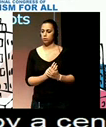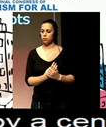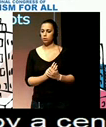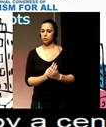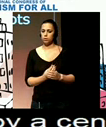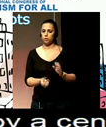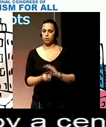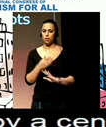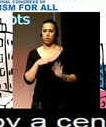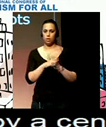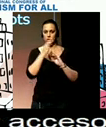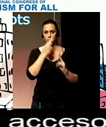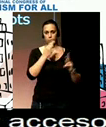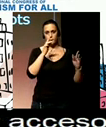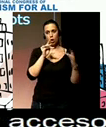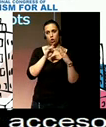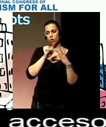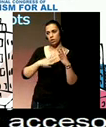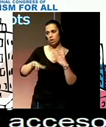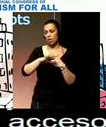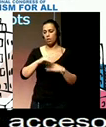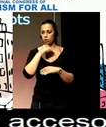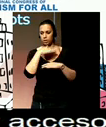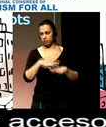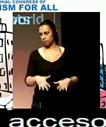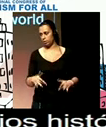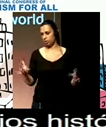access to the World Heritage Site of Acropolis and other monuments,